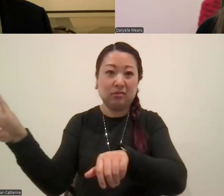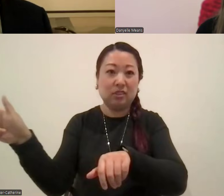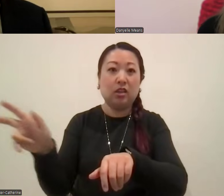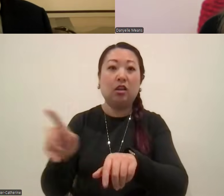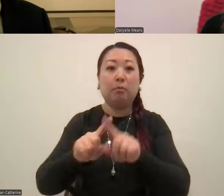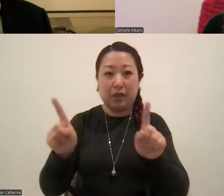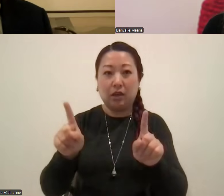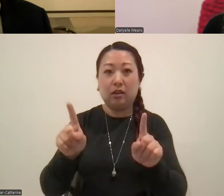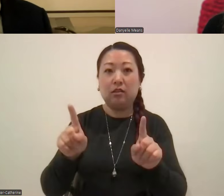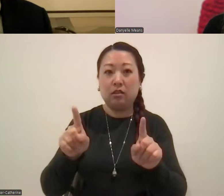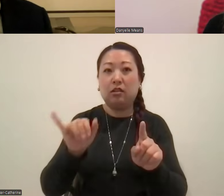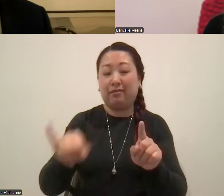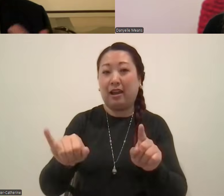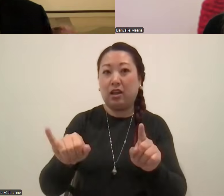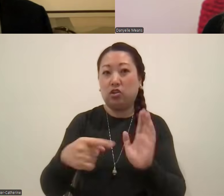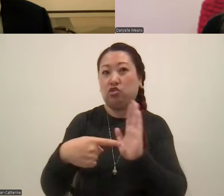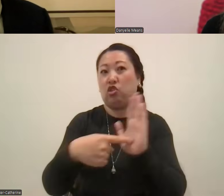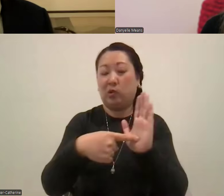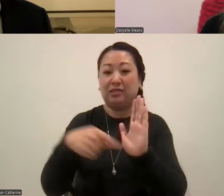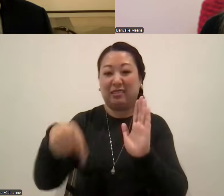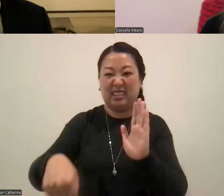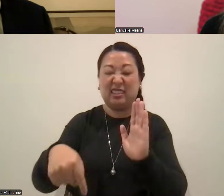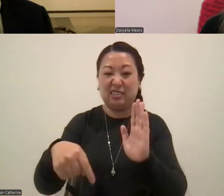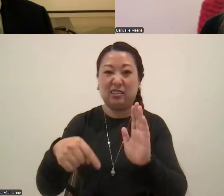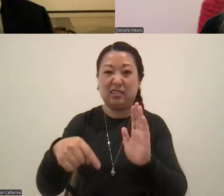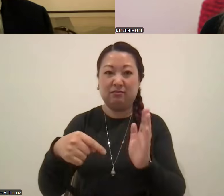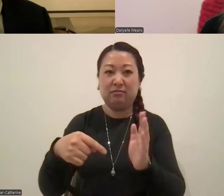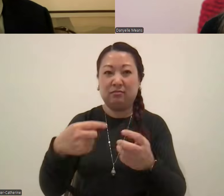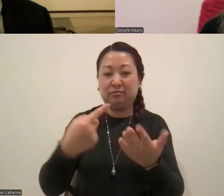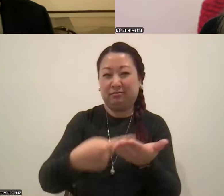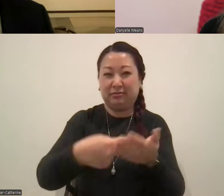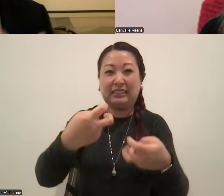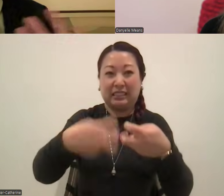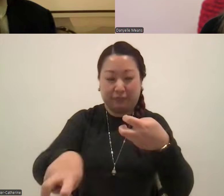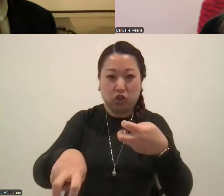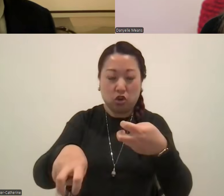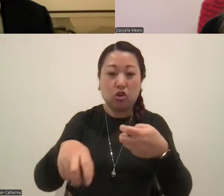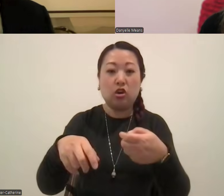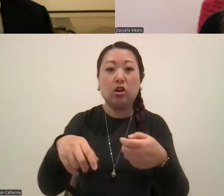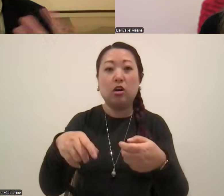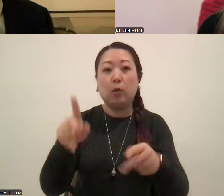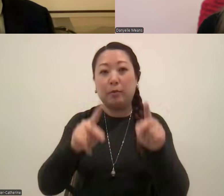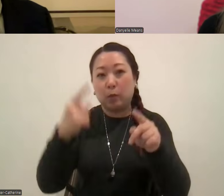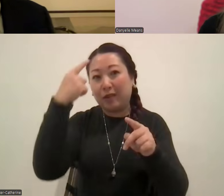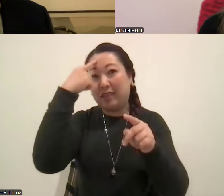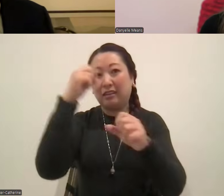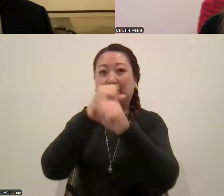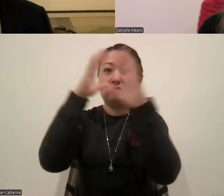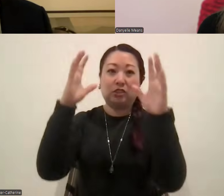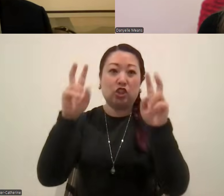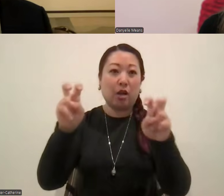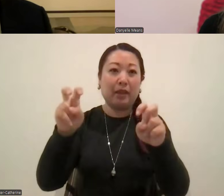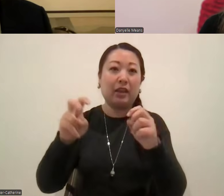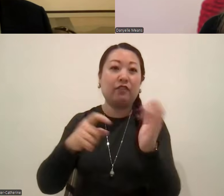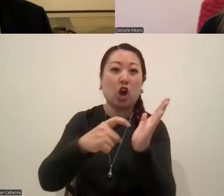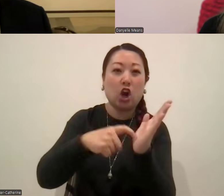to understand. When people think of archaeology, they think about Indiana Jones, they think about Laura Croft. I mean, there's a certain